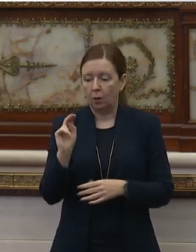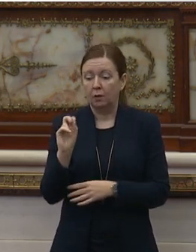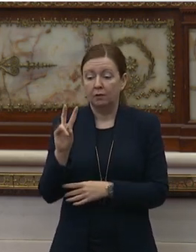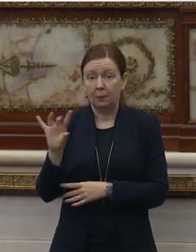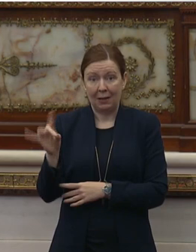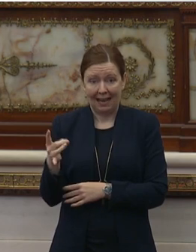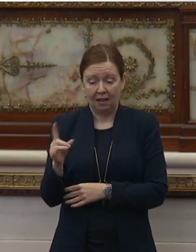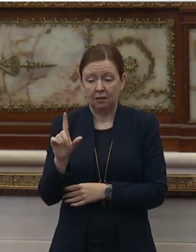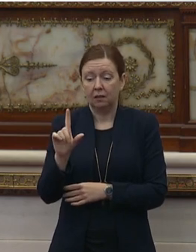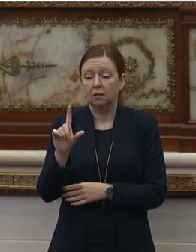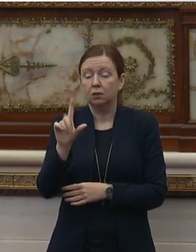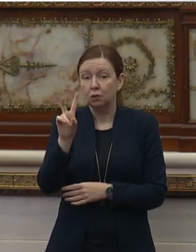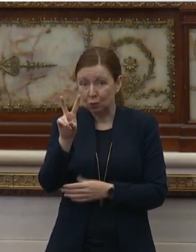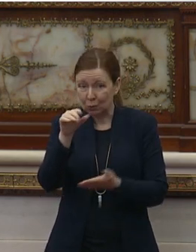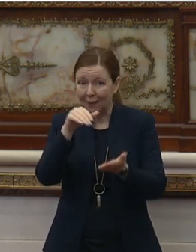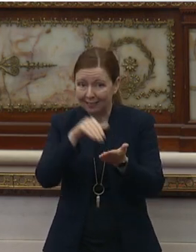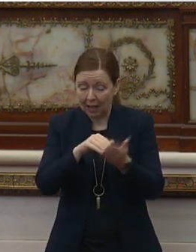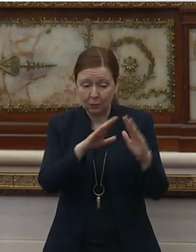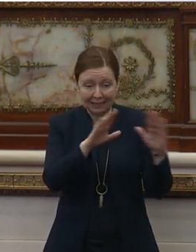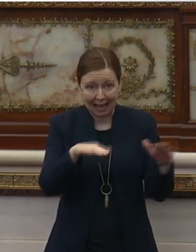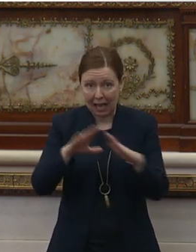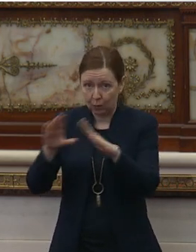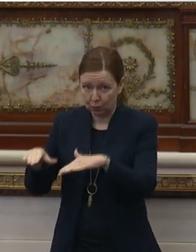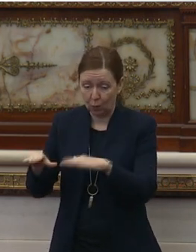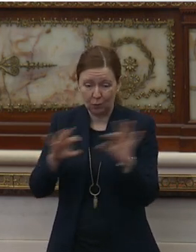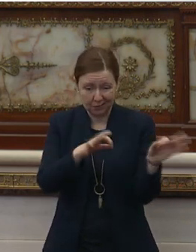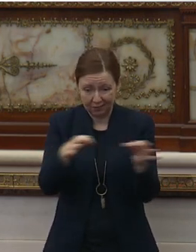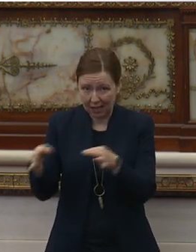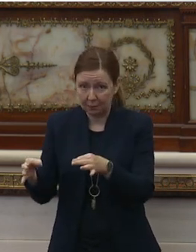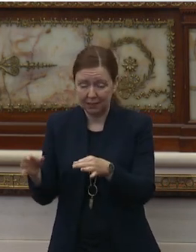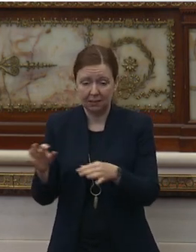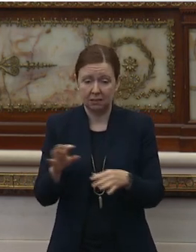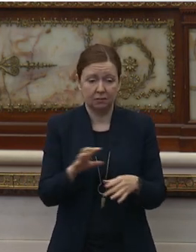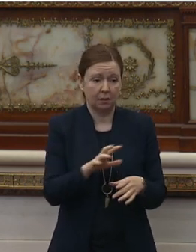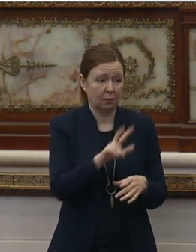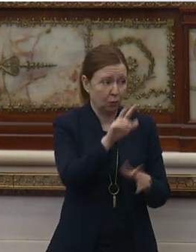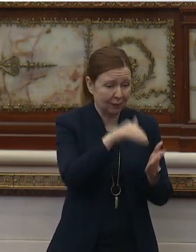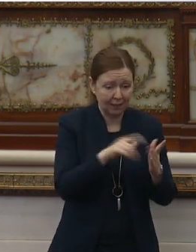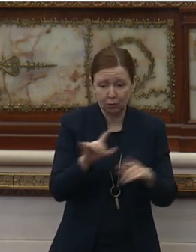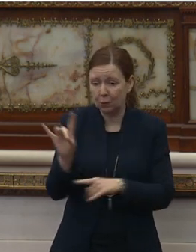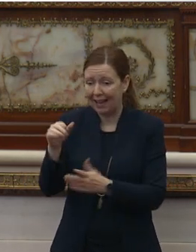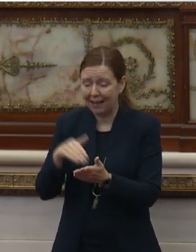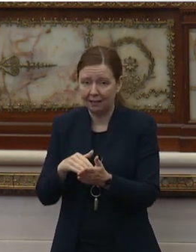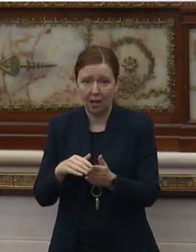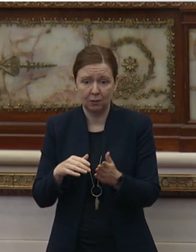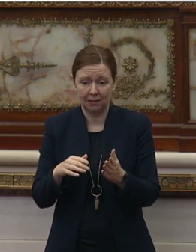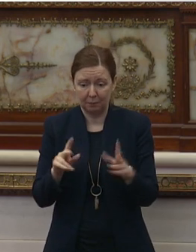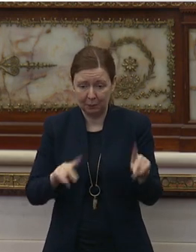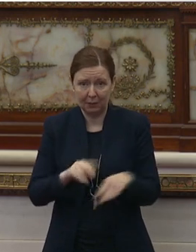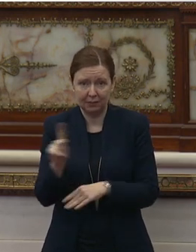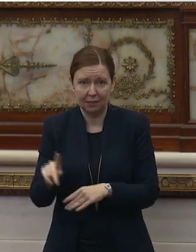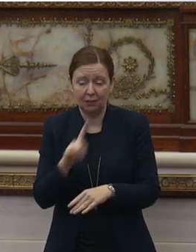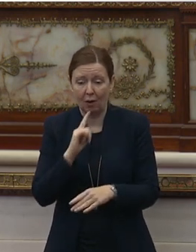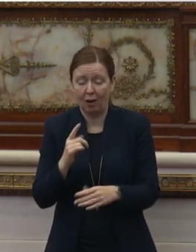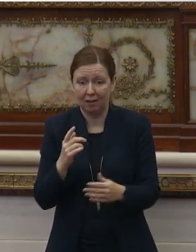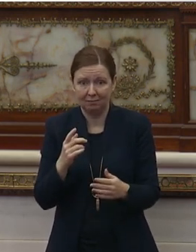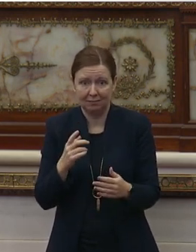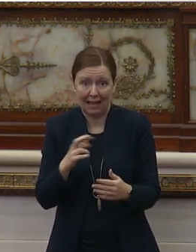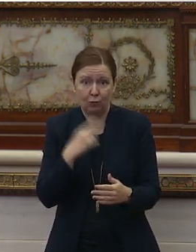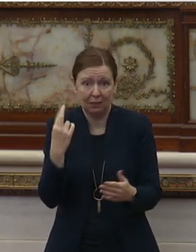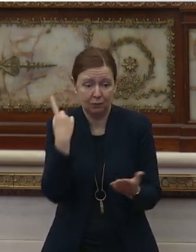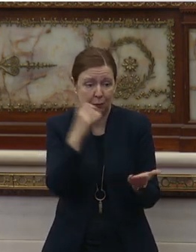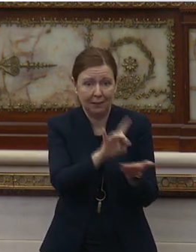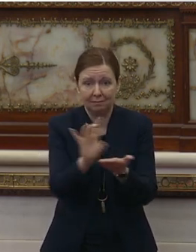8th, 2,000 households, anywhere from 3,000 to 8,000 Philadelphians, are at imminent threat of being locked out from their